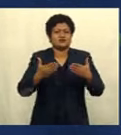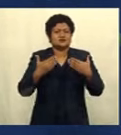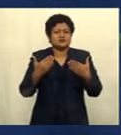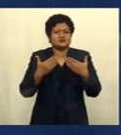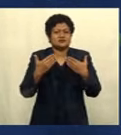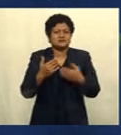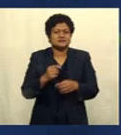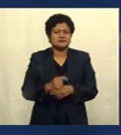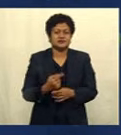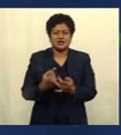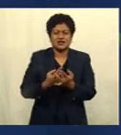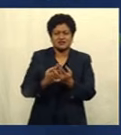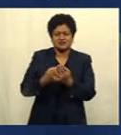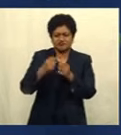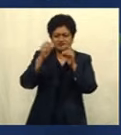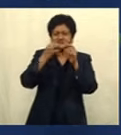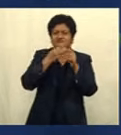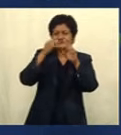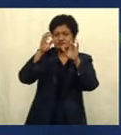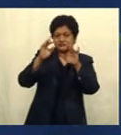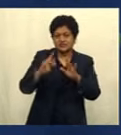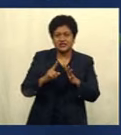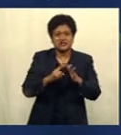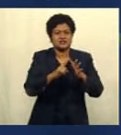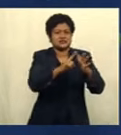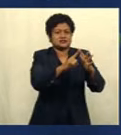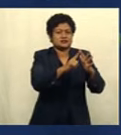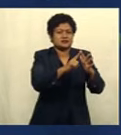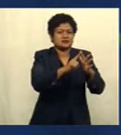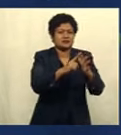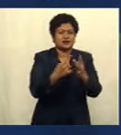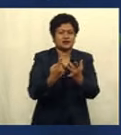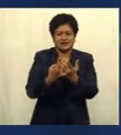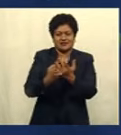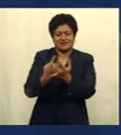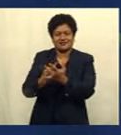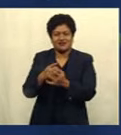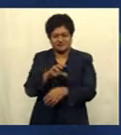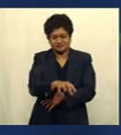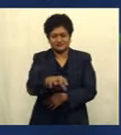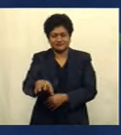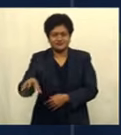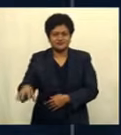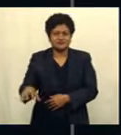apart from brief showers over the eastern parts and the interior of the larger islands.